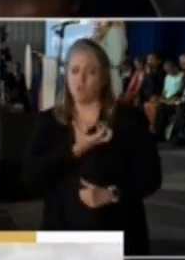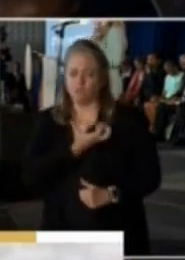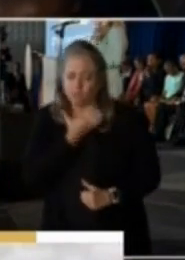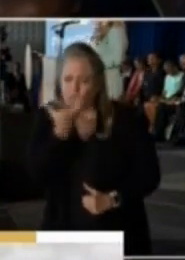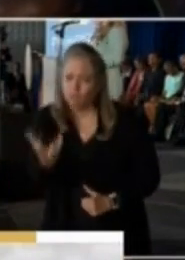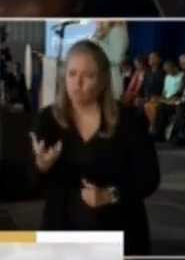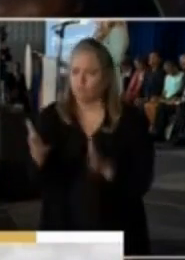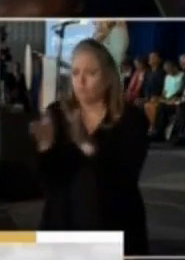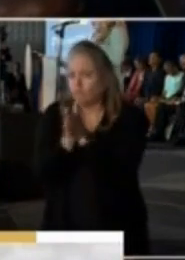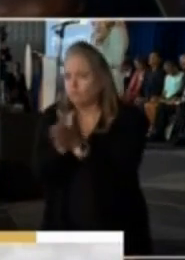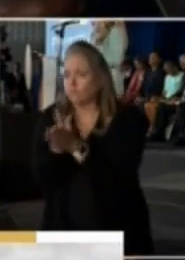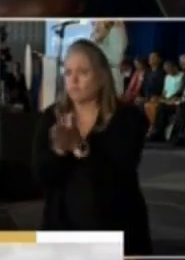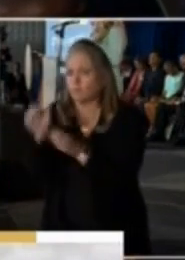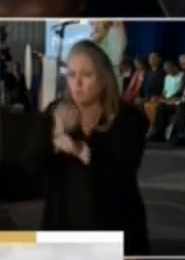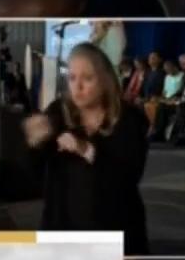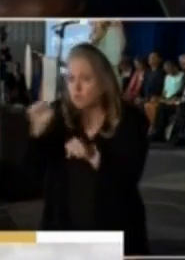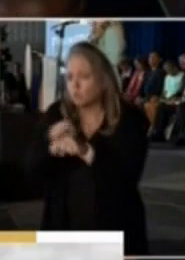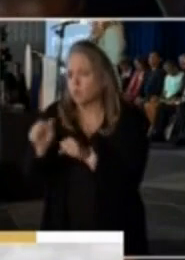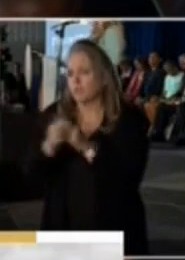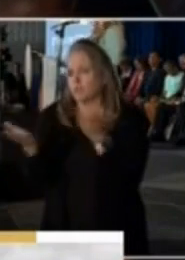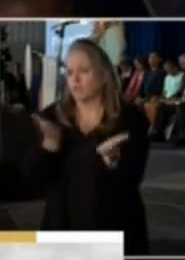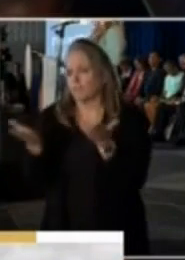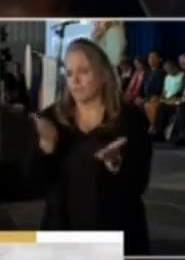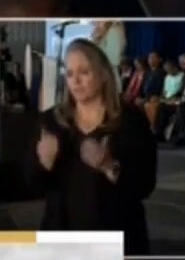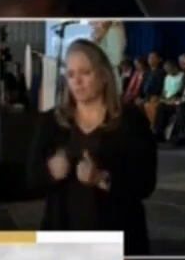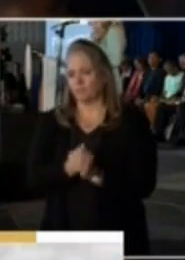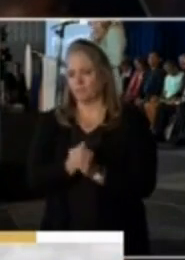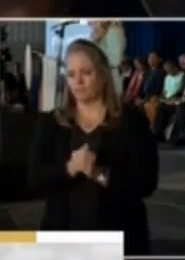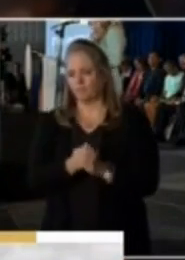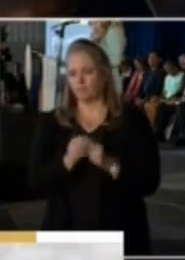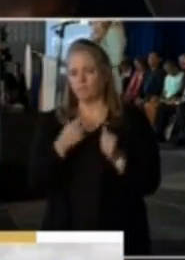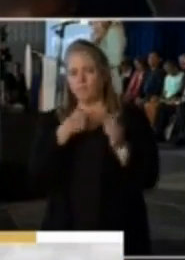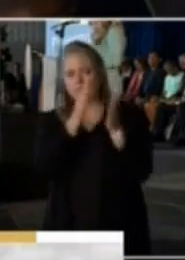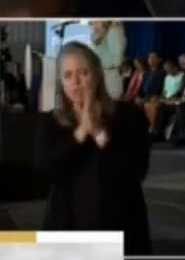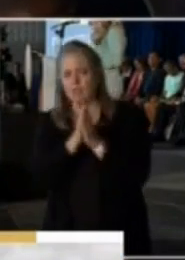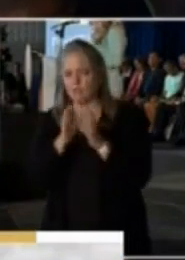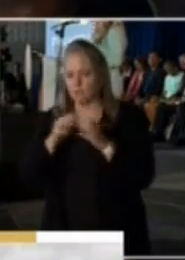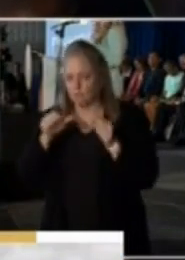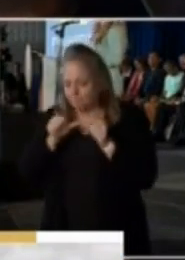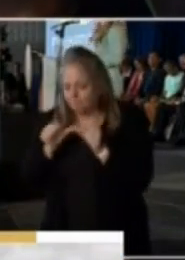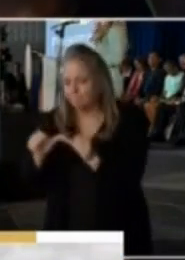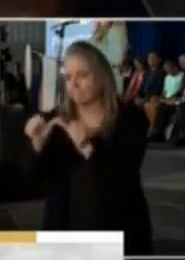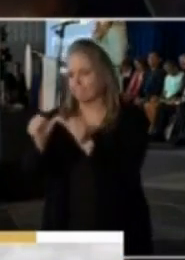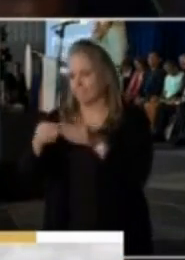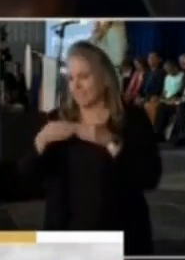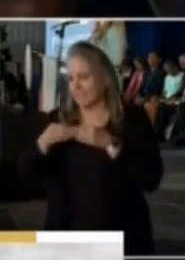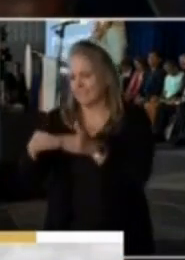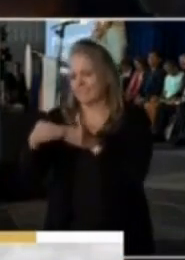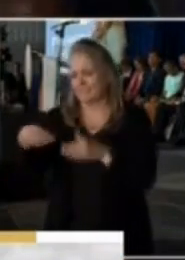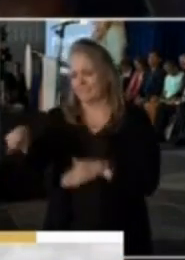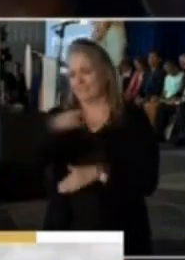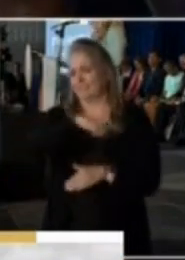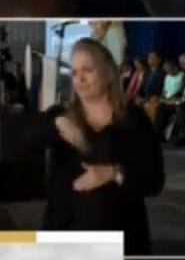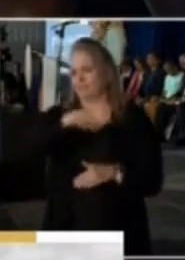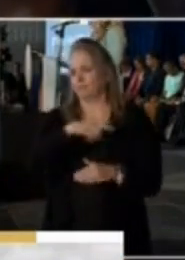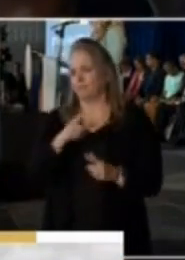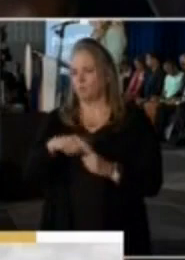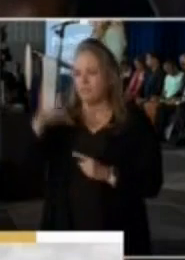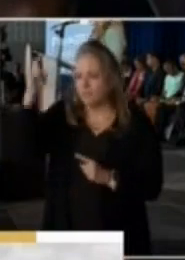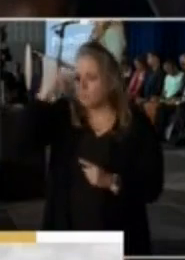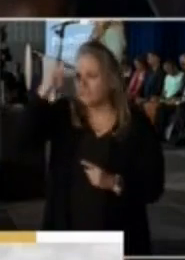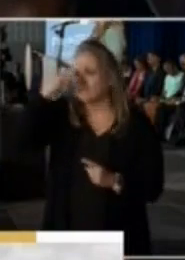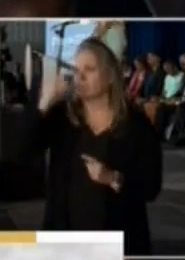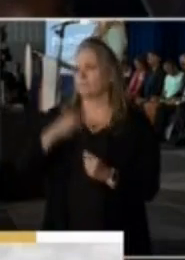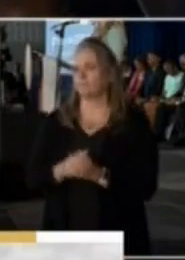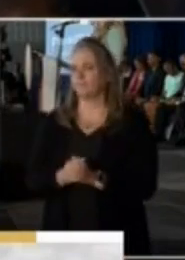them, that they may continue to lead your city with wisdom, and their counsel would bring